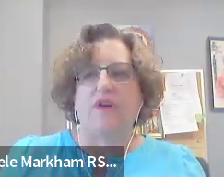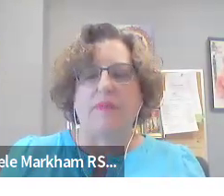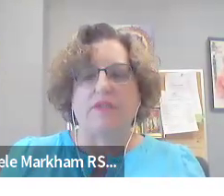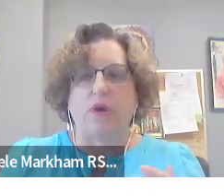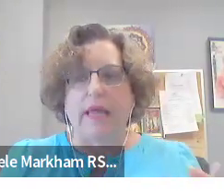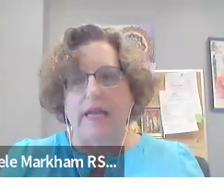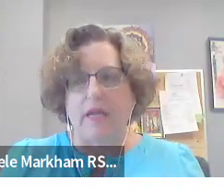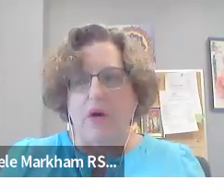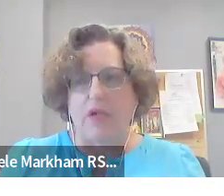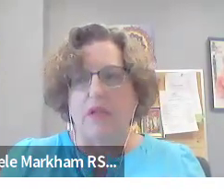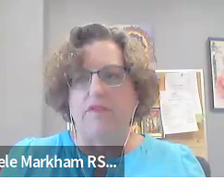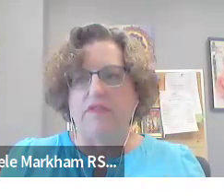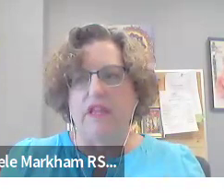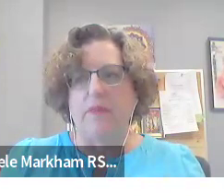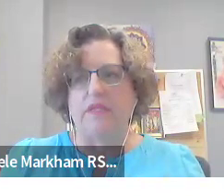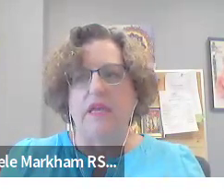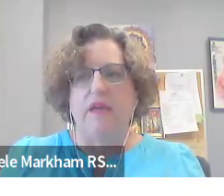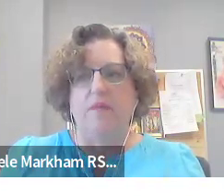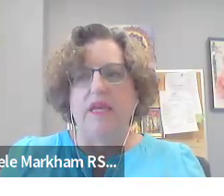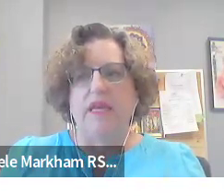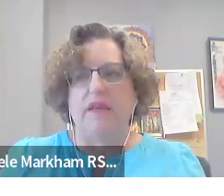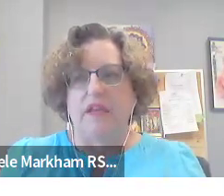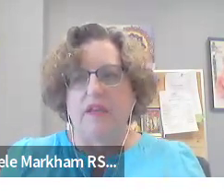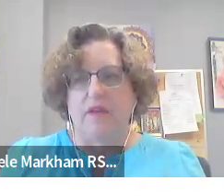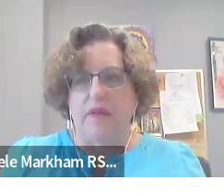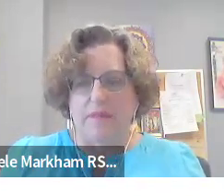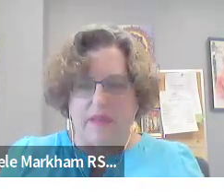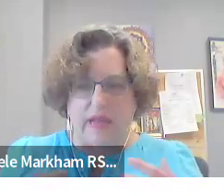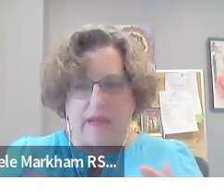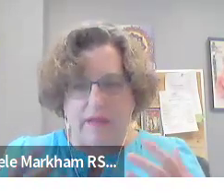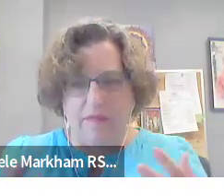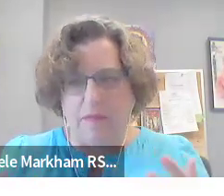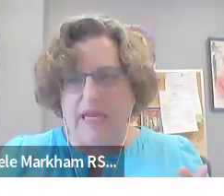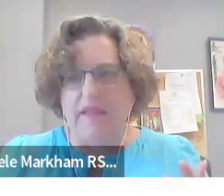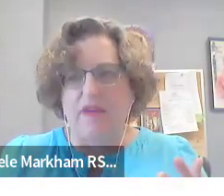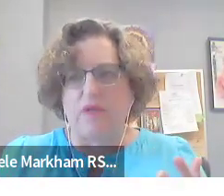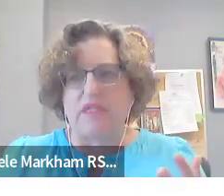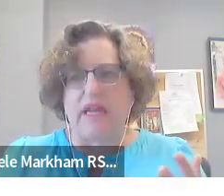they described as an organic model of development, meaning that